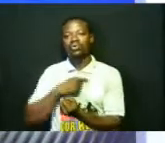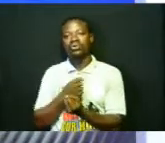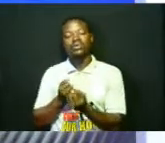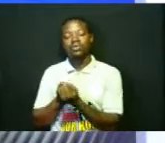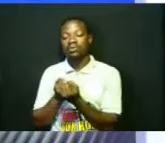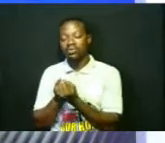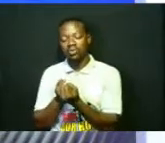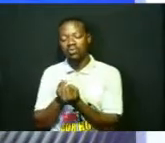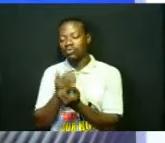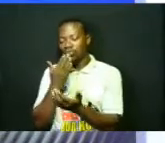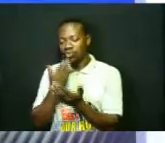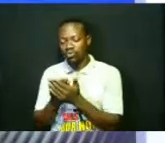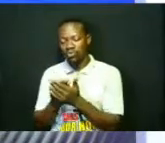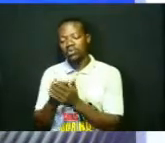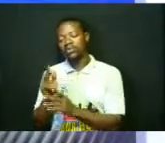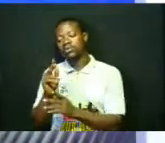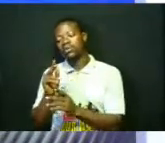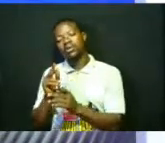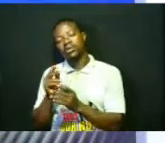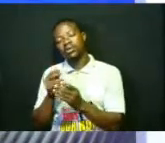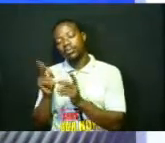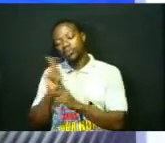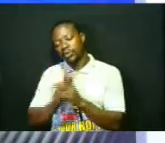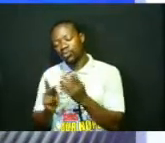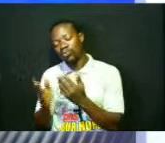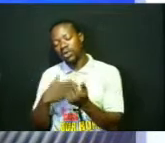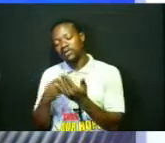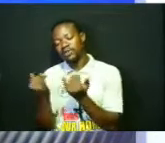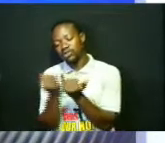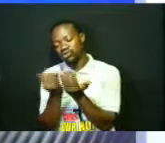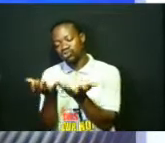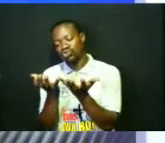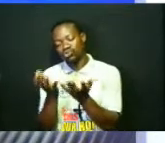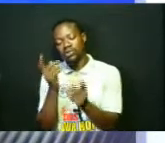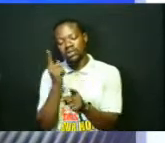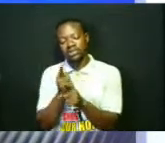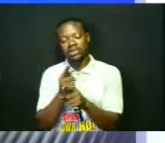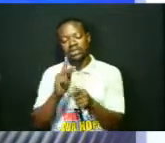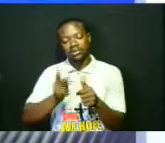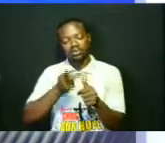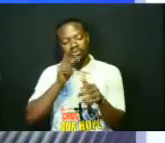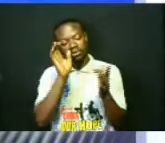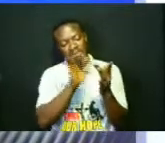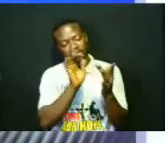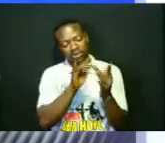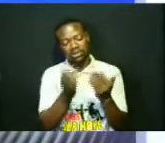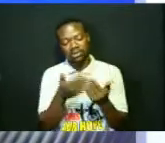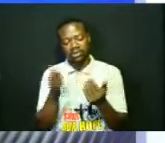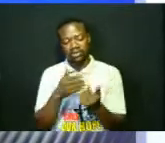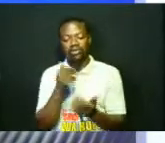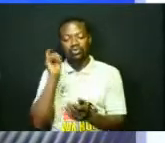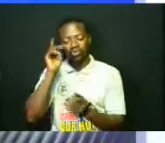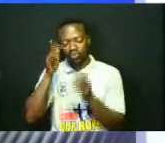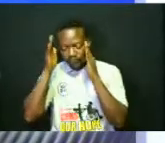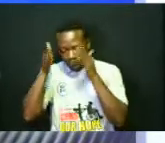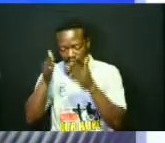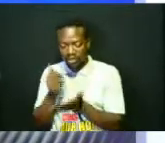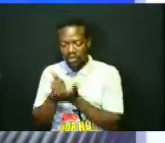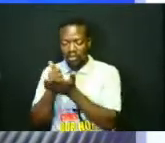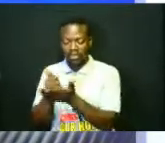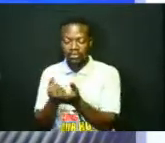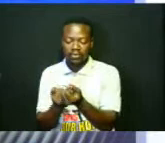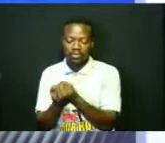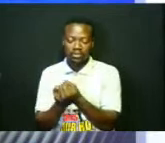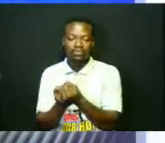very loyal client when it comes to all forms of insurance needs. Priority Insurance will give you top priority once you